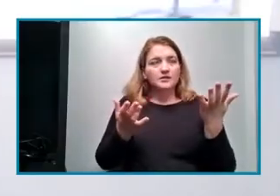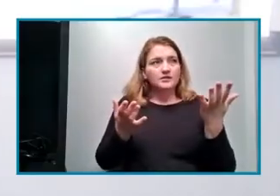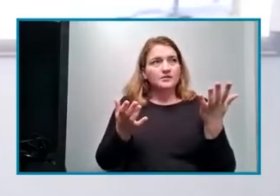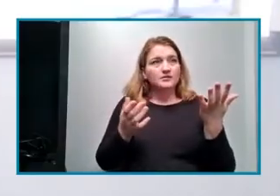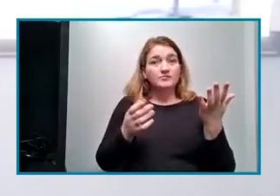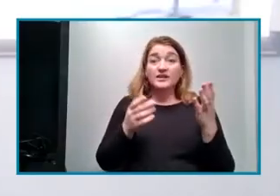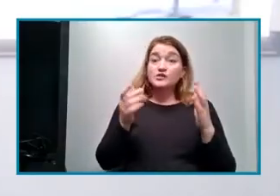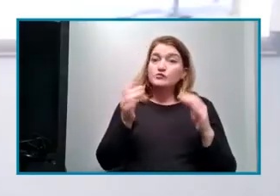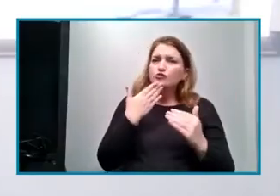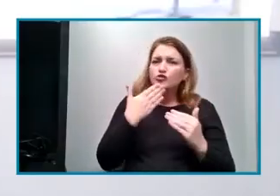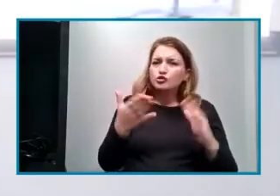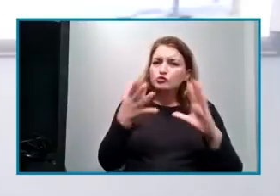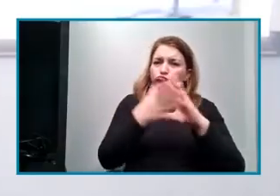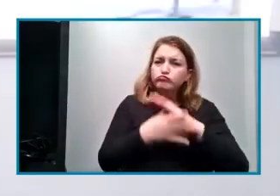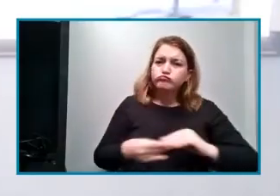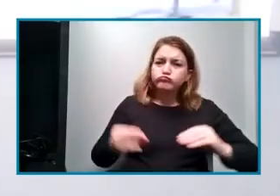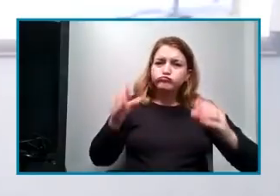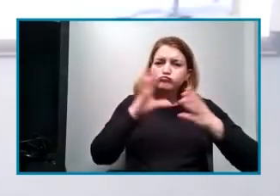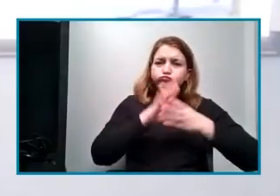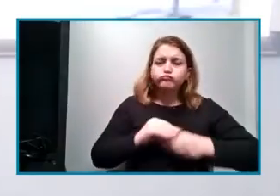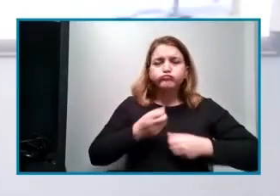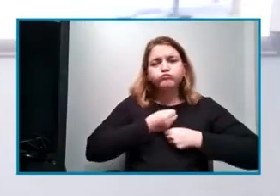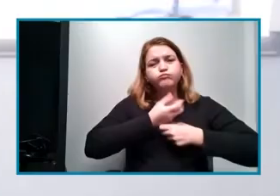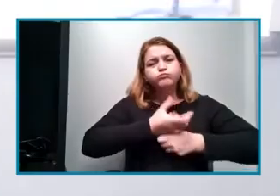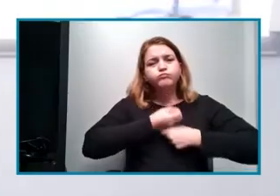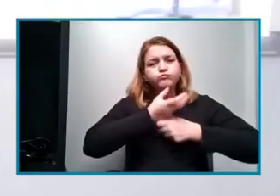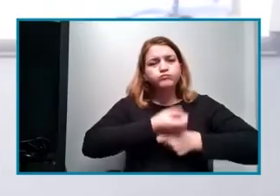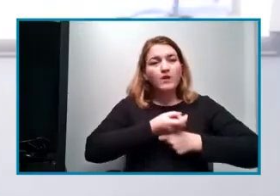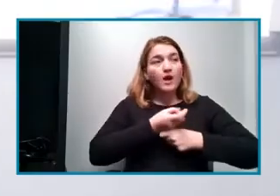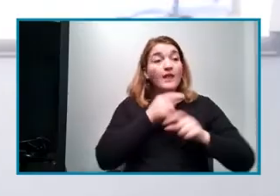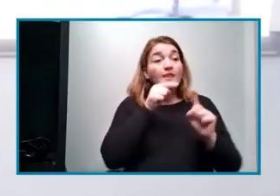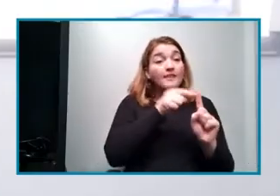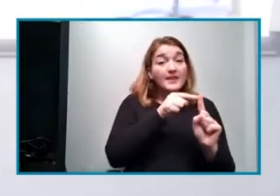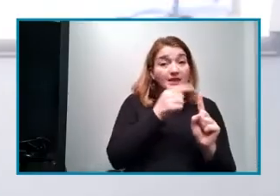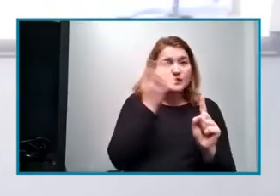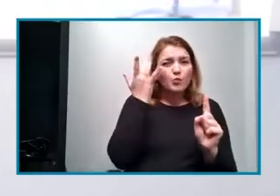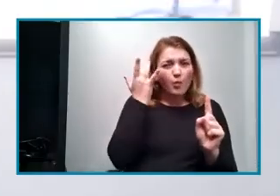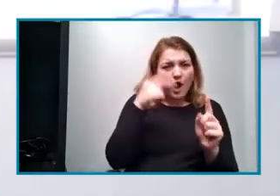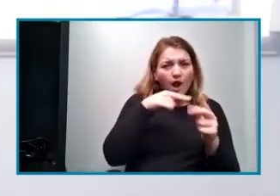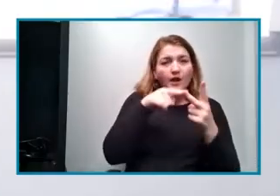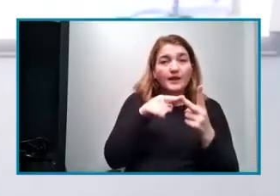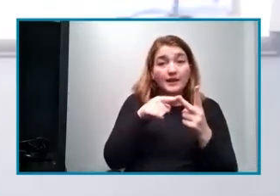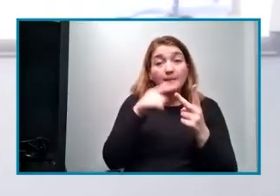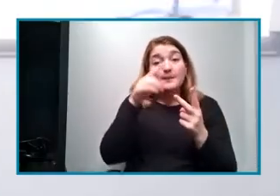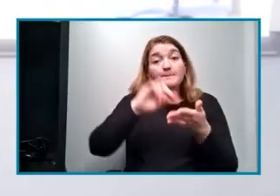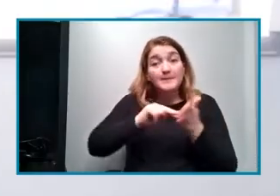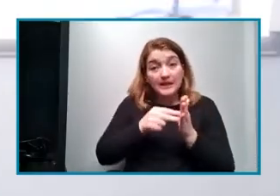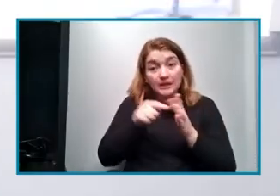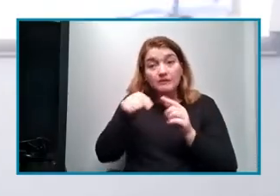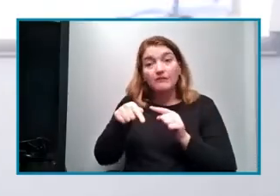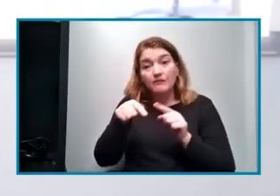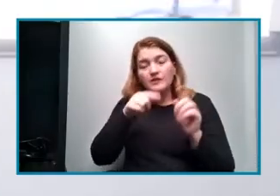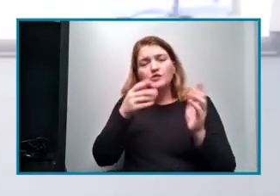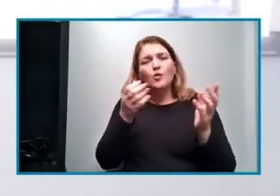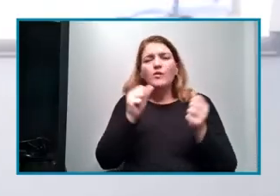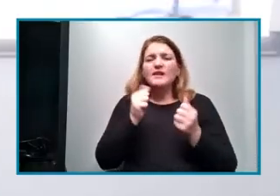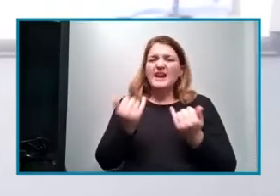We do this, and because of that we do this, and because of that we do this, and so they all flow into each other a lot more